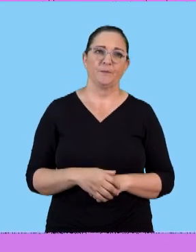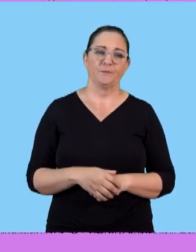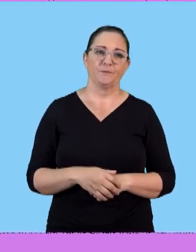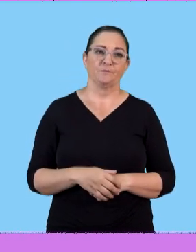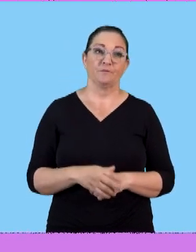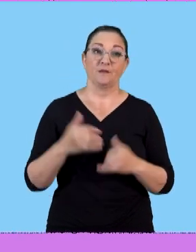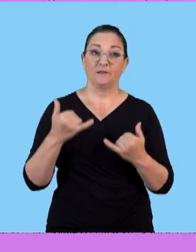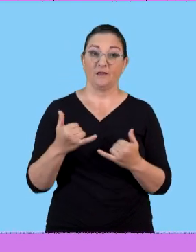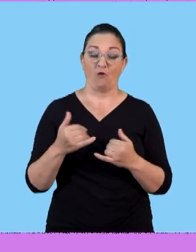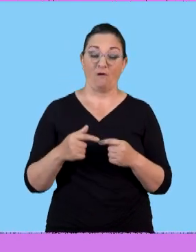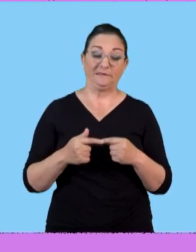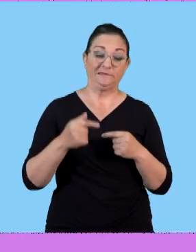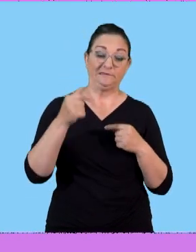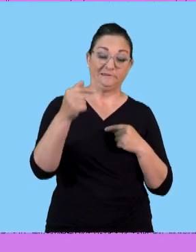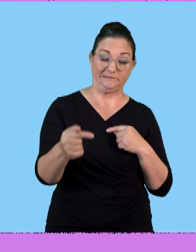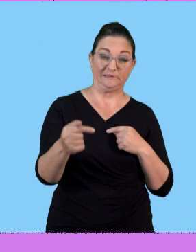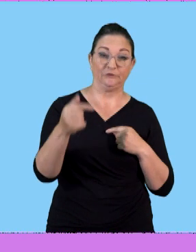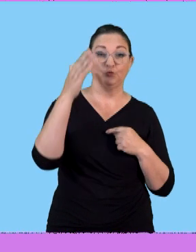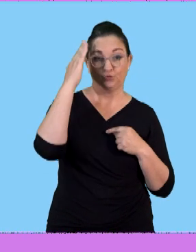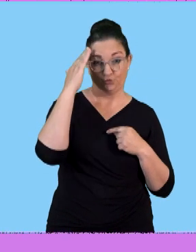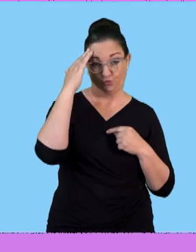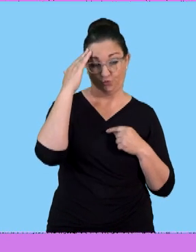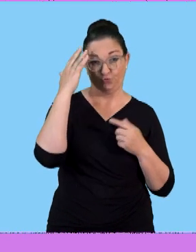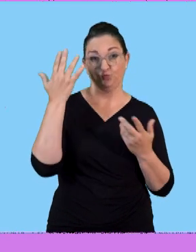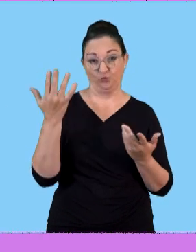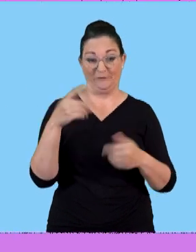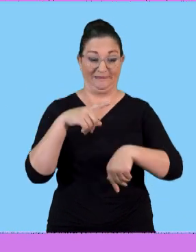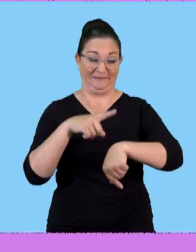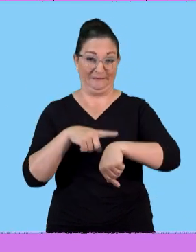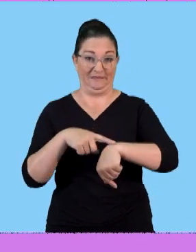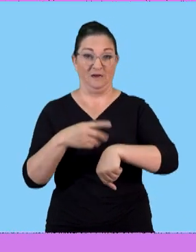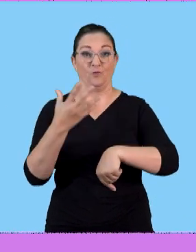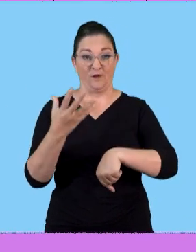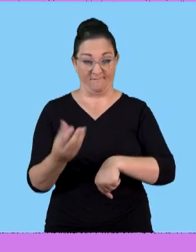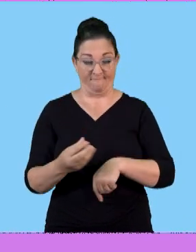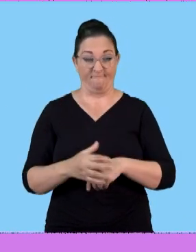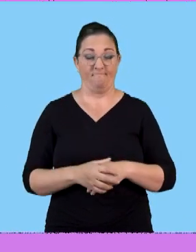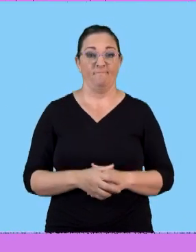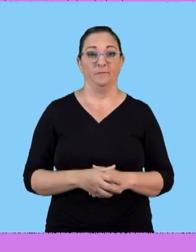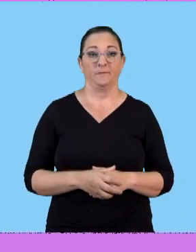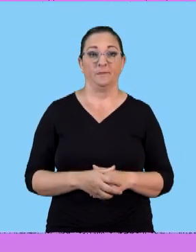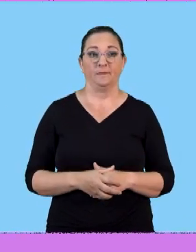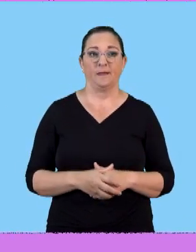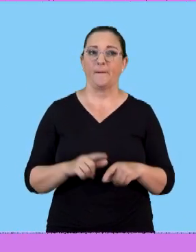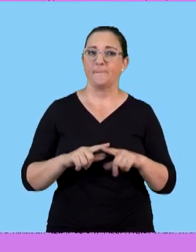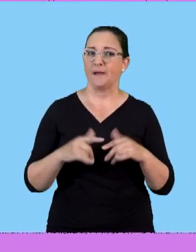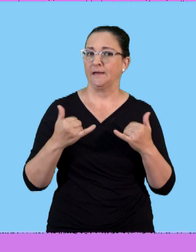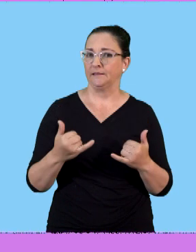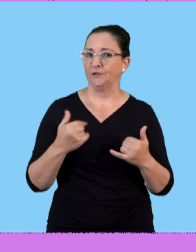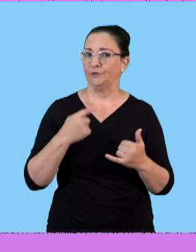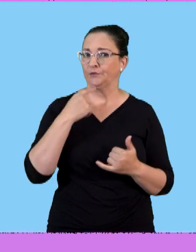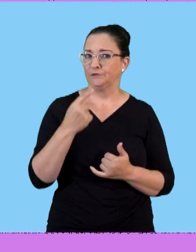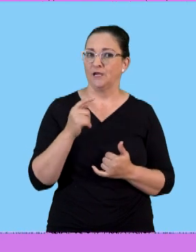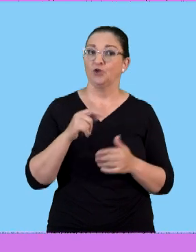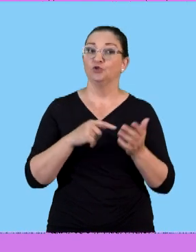that the distance is given, and then also the time is given. And the question says,